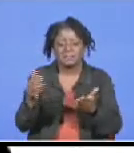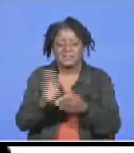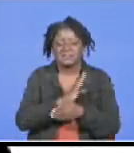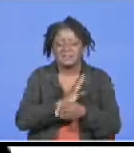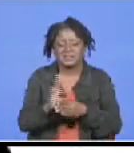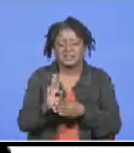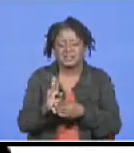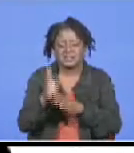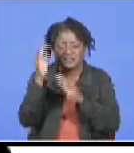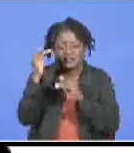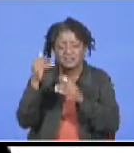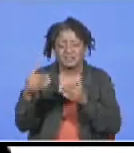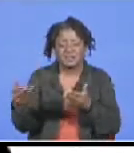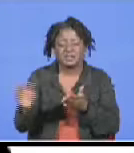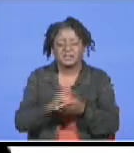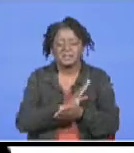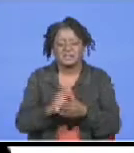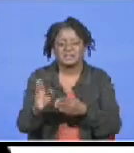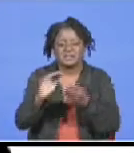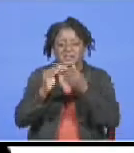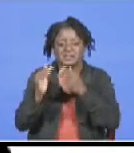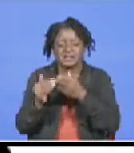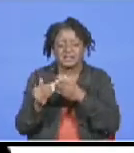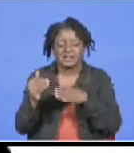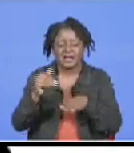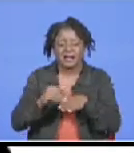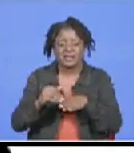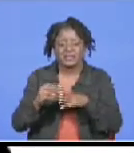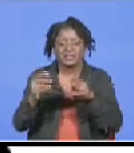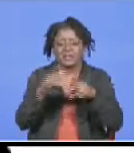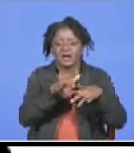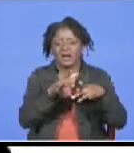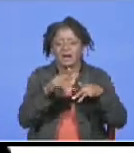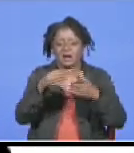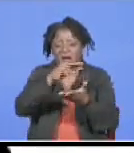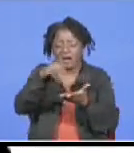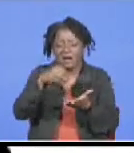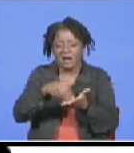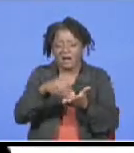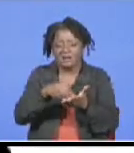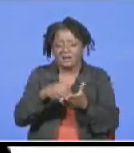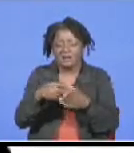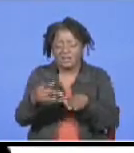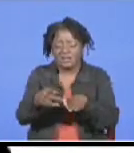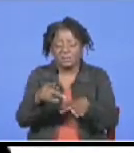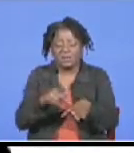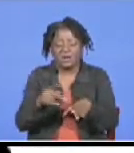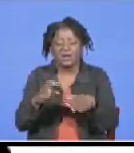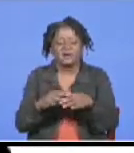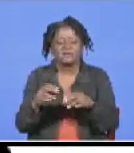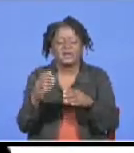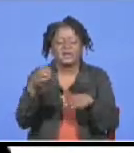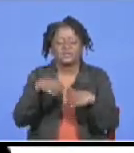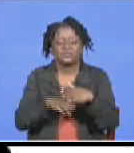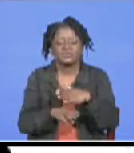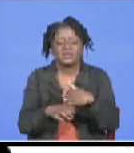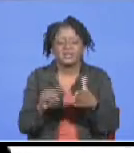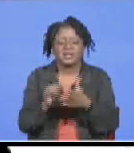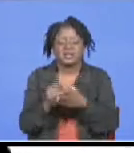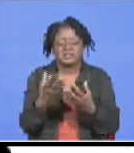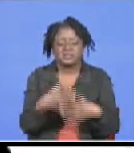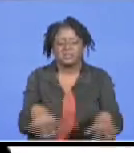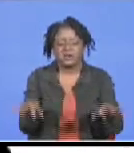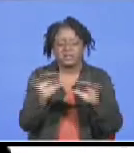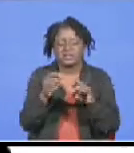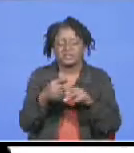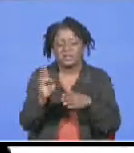city. At the heart of that city, Abaco's ports of entry. That is critical to the business community, critical to their recovery,